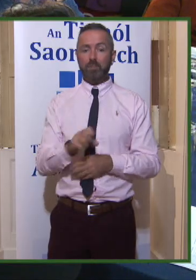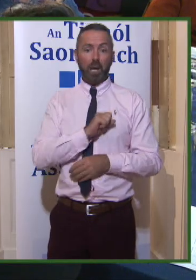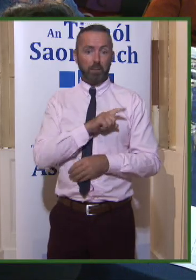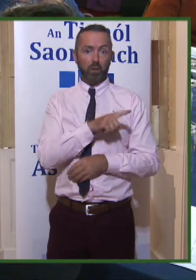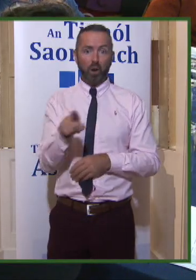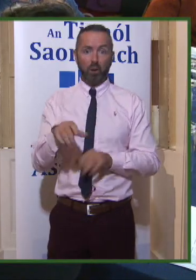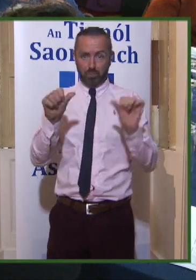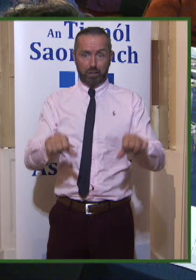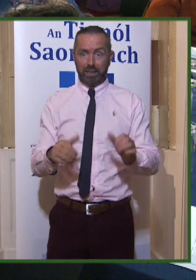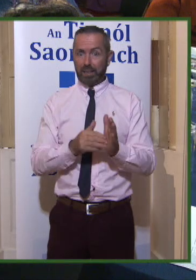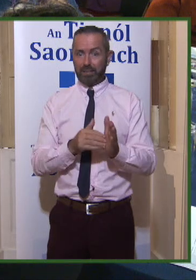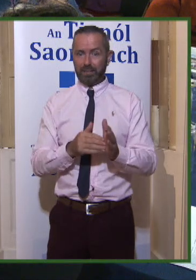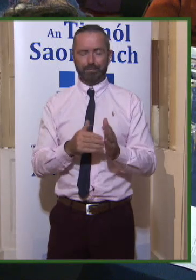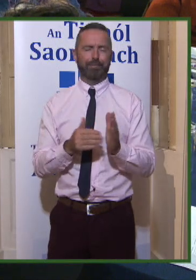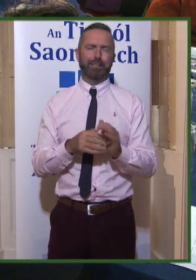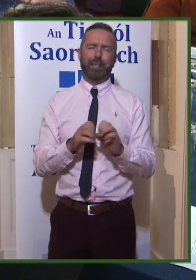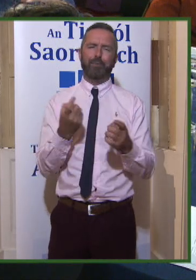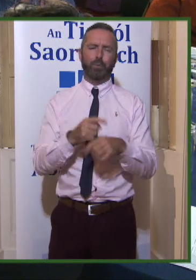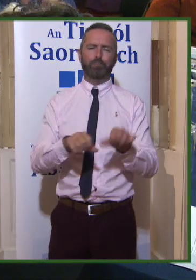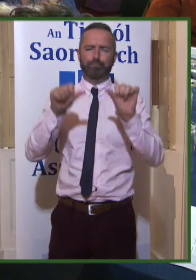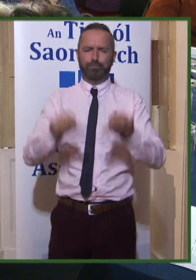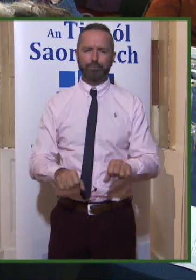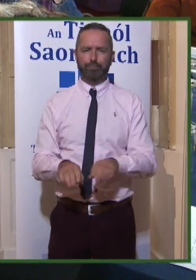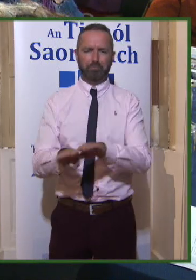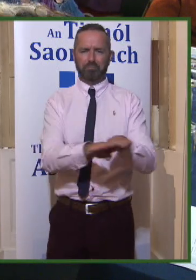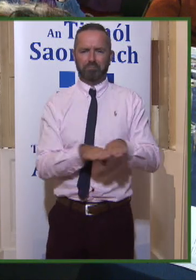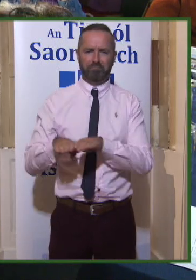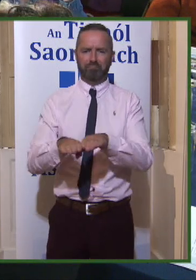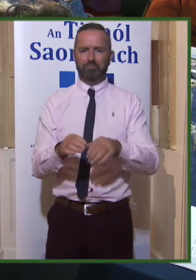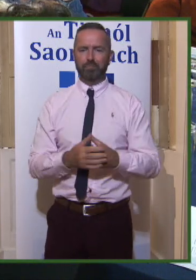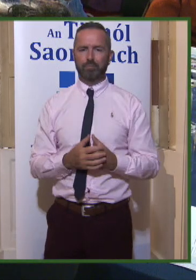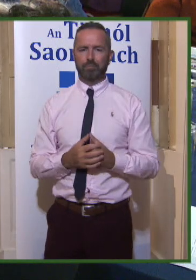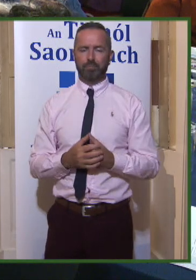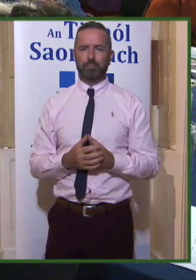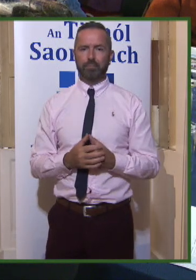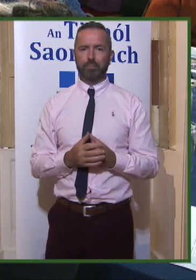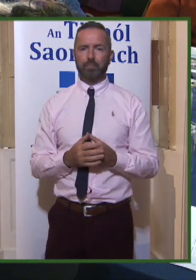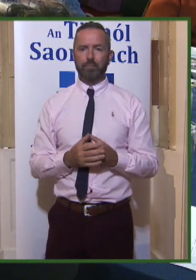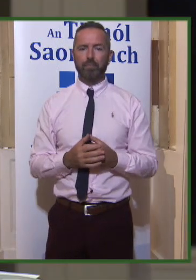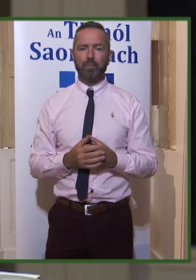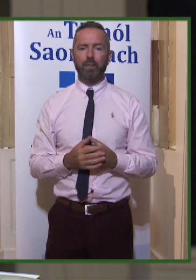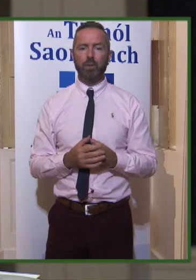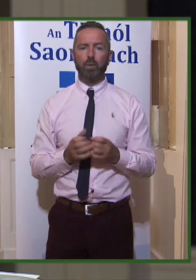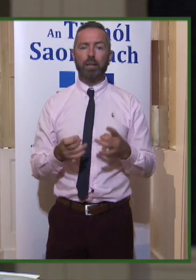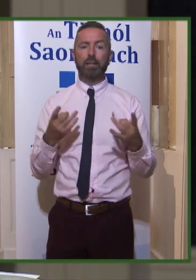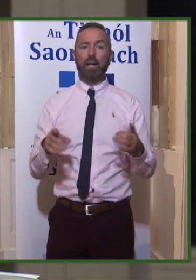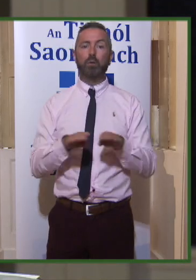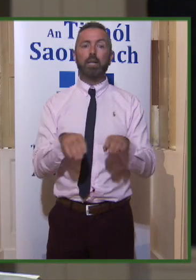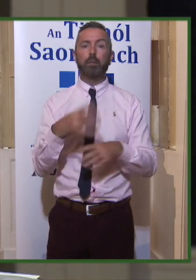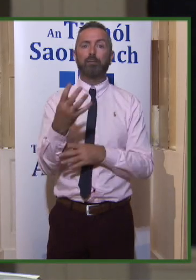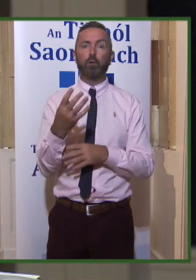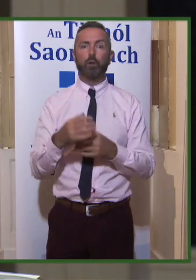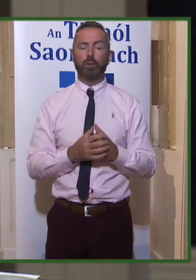No. Okay, Paul, do you have a point on that? On that? Okay, so there's a sequence, so you're coming after 12. It's down to table 4, please.